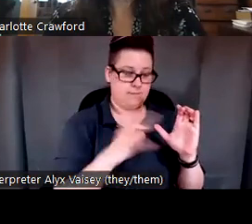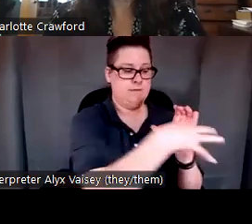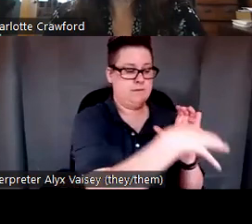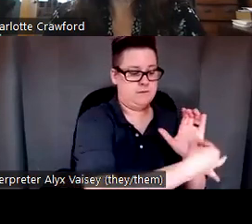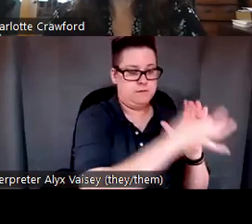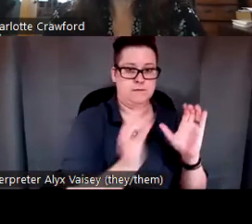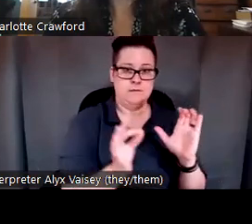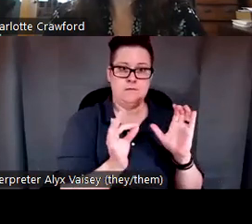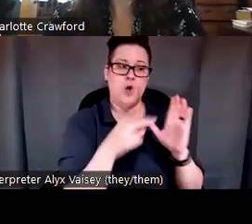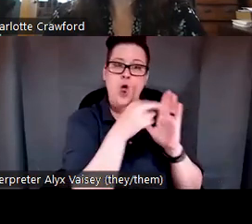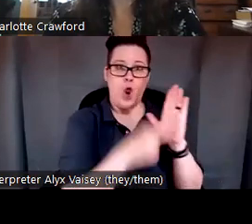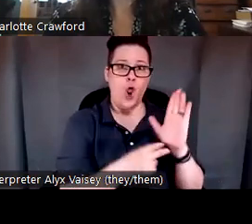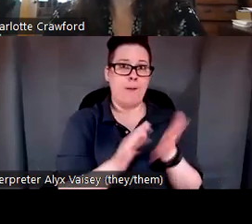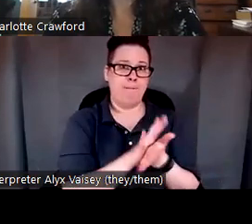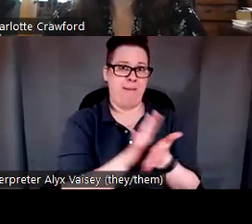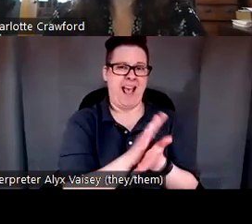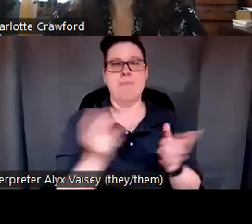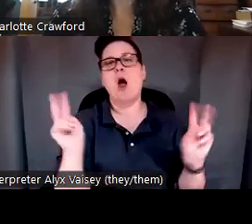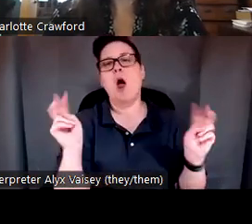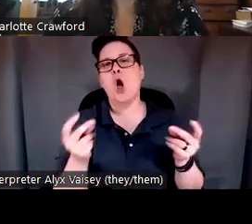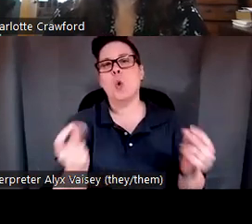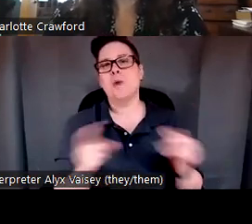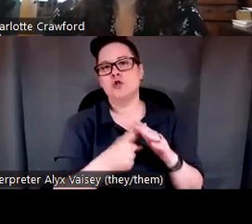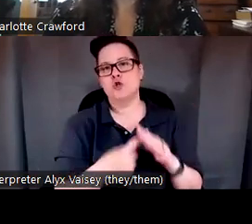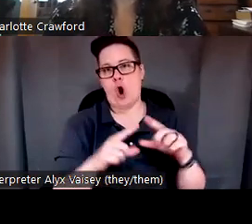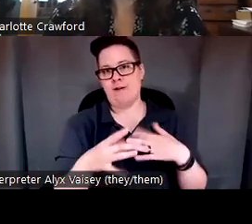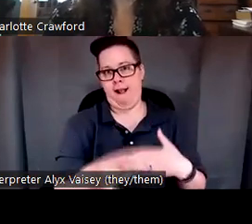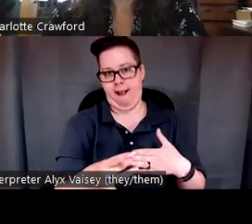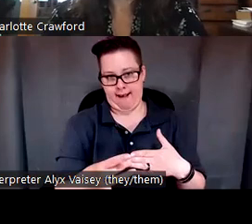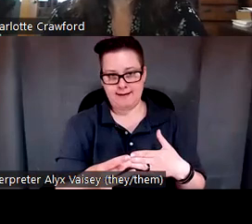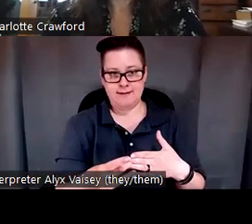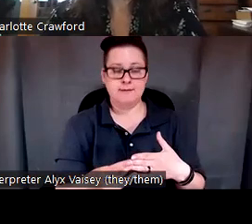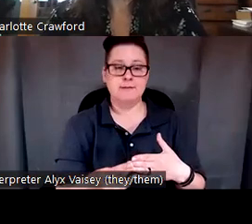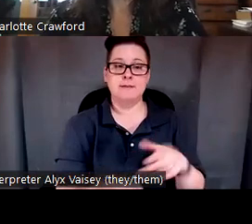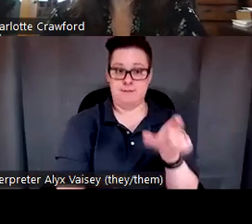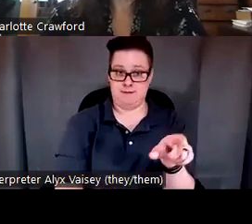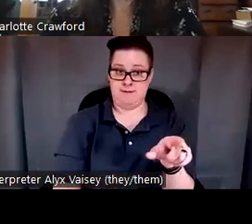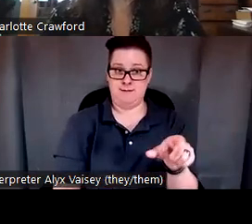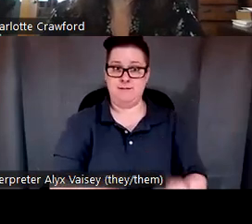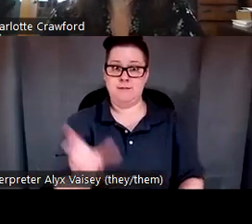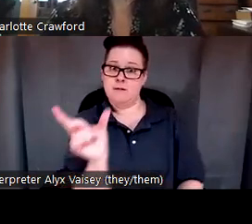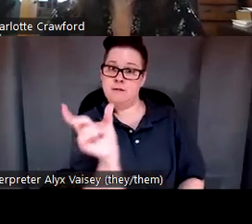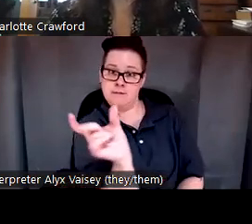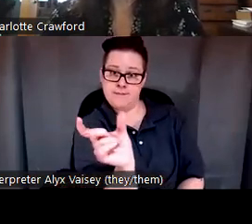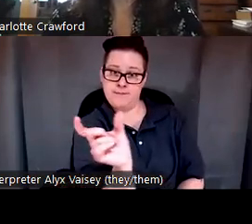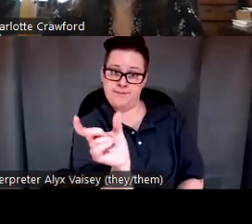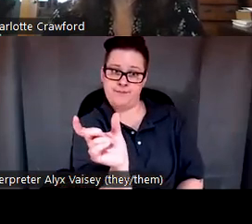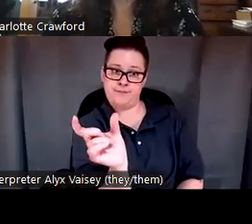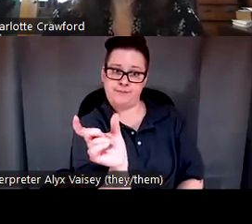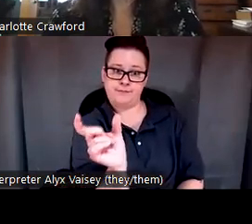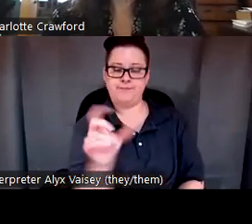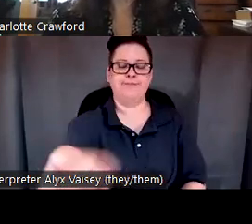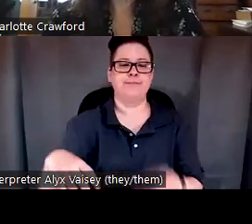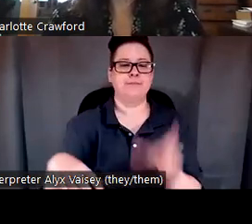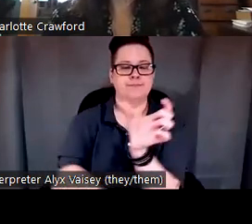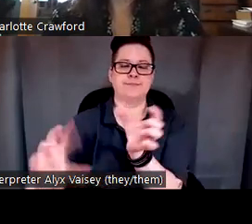review the printed quick start guide inside the package. Hold the Narcan nasal spray with your thumb on the bottom of the plunger and